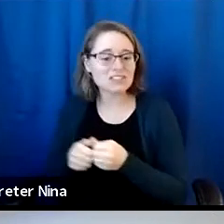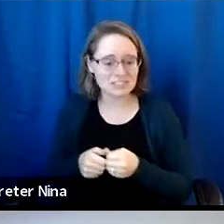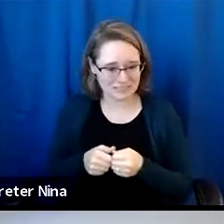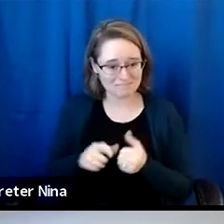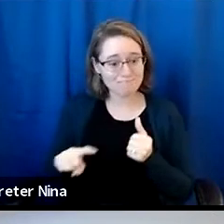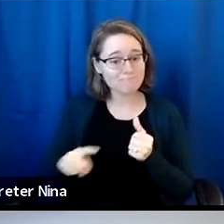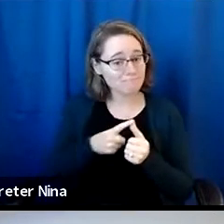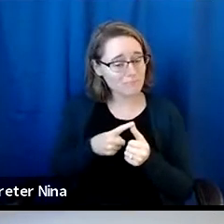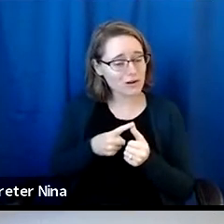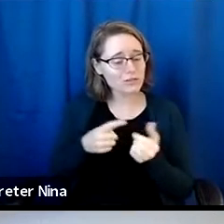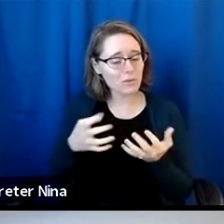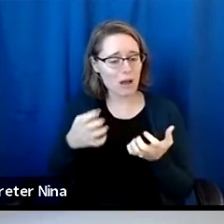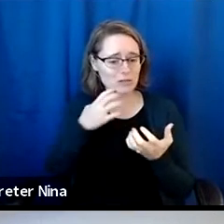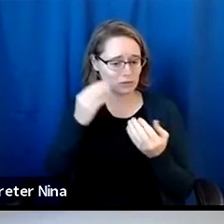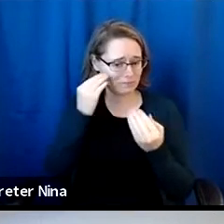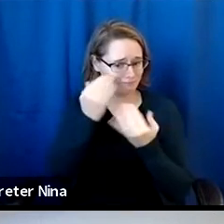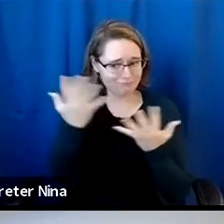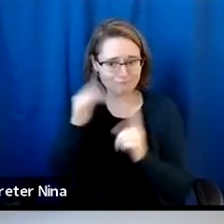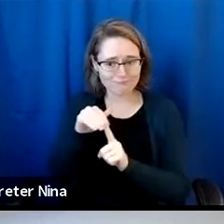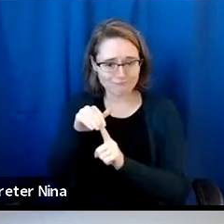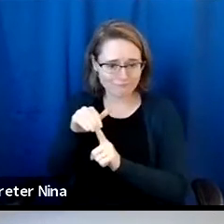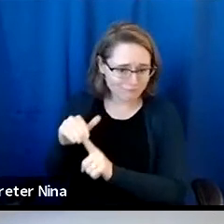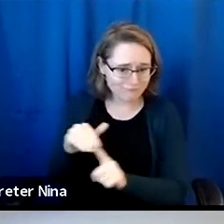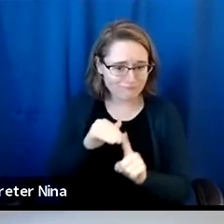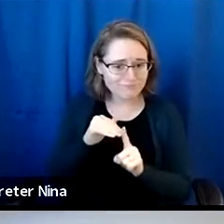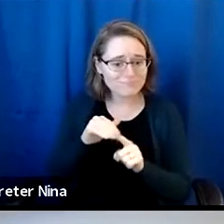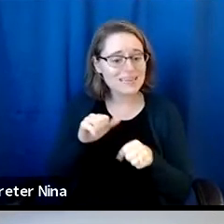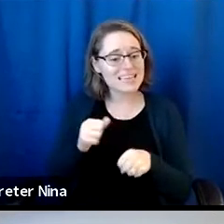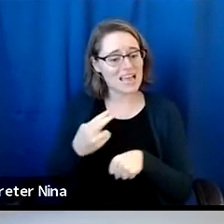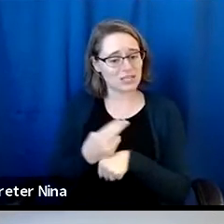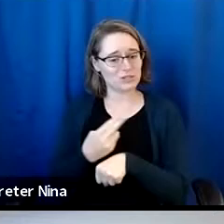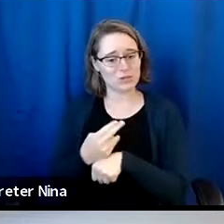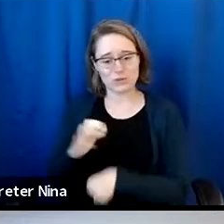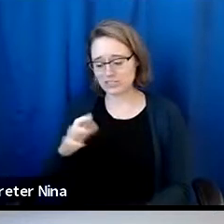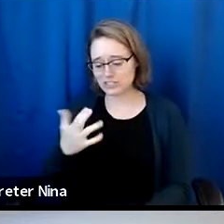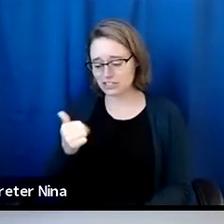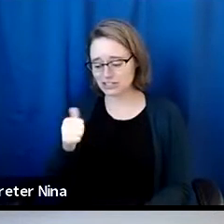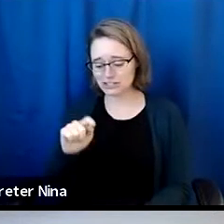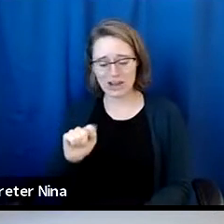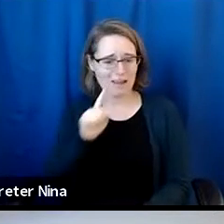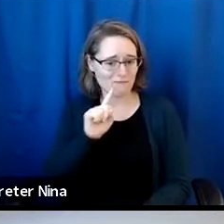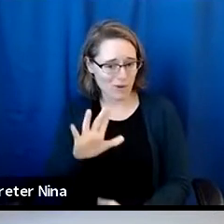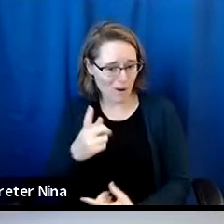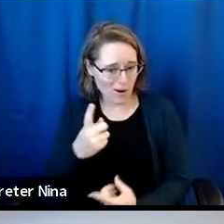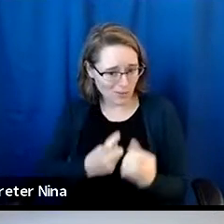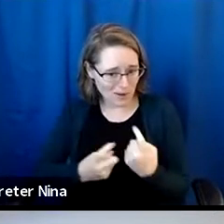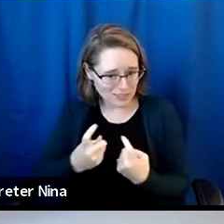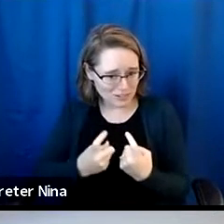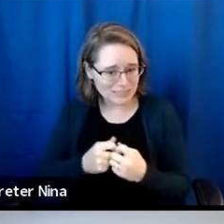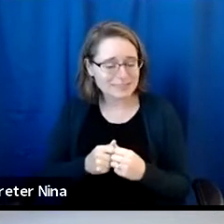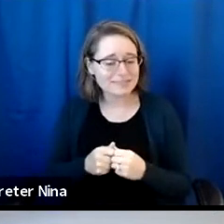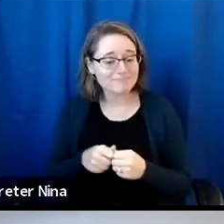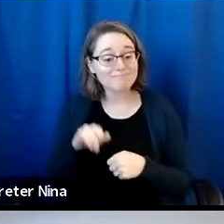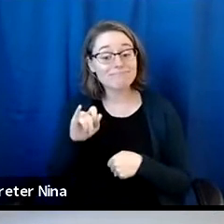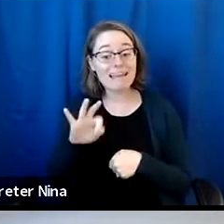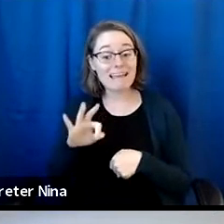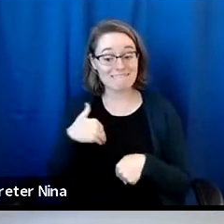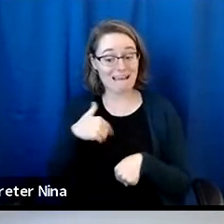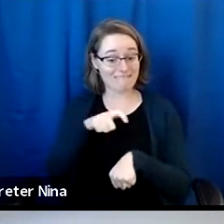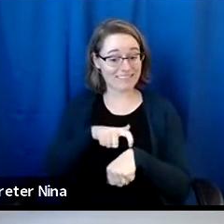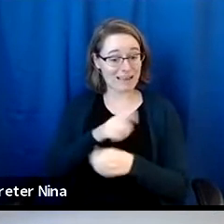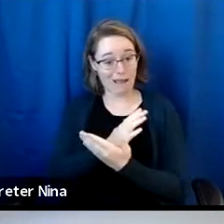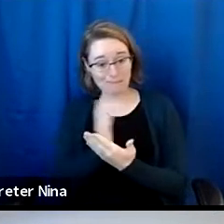I want to remind you all that you may use the chat box for questions. And if there is time in